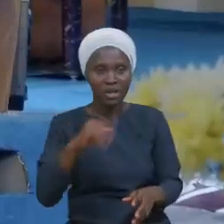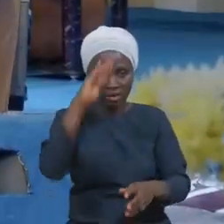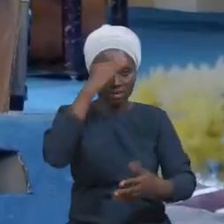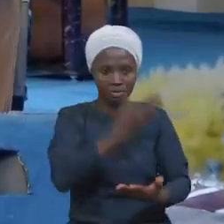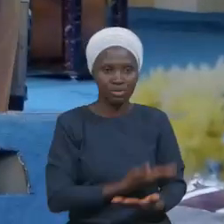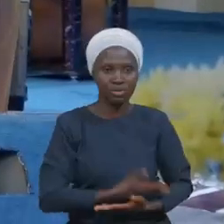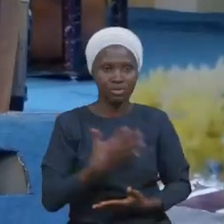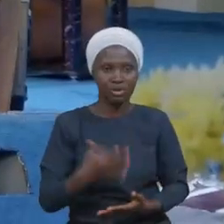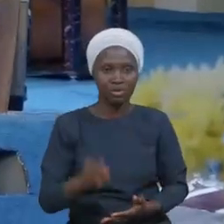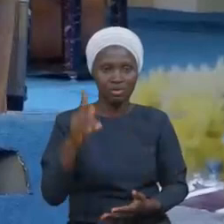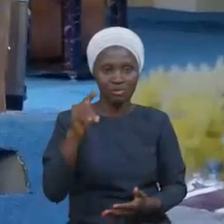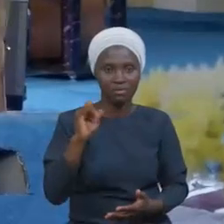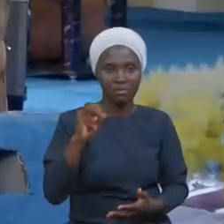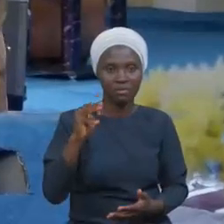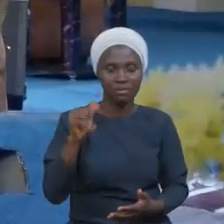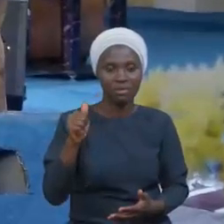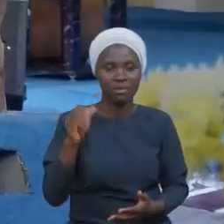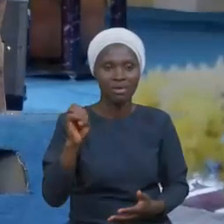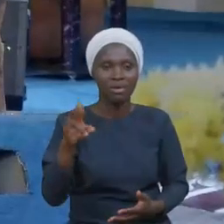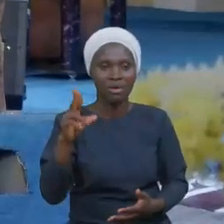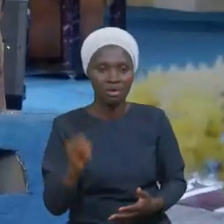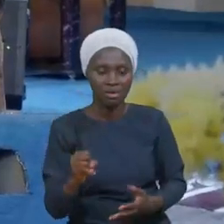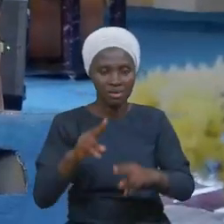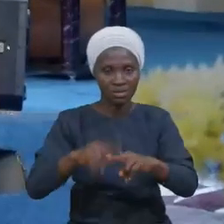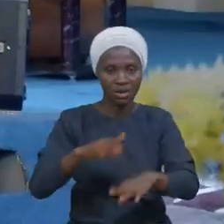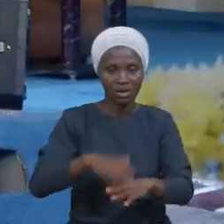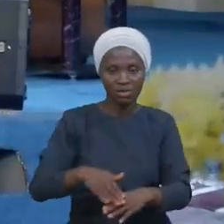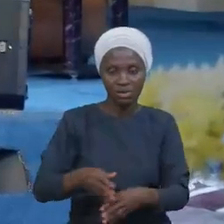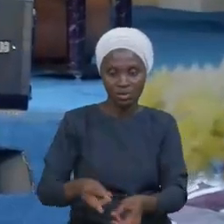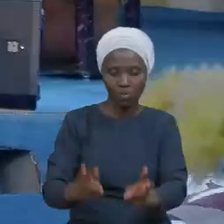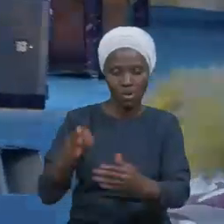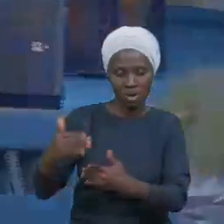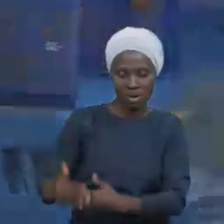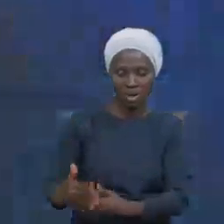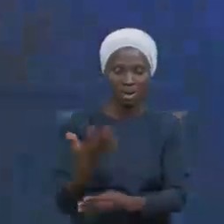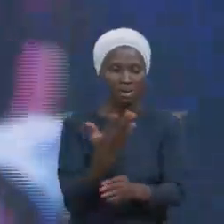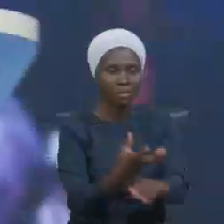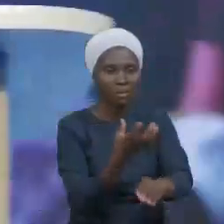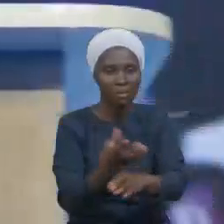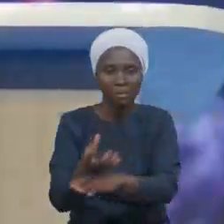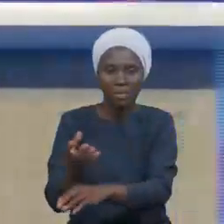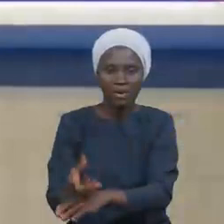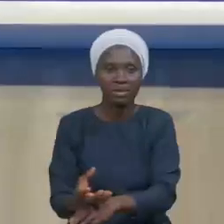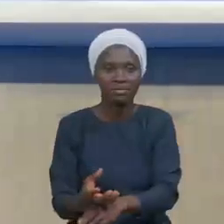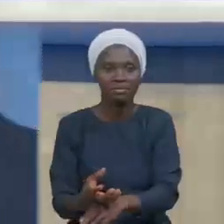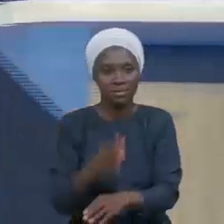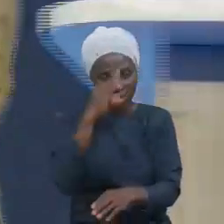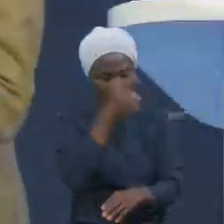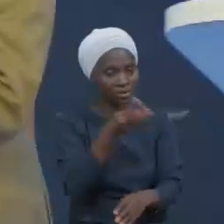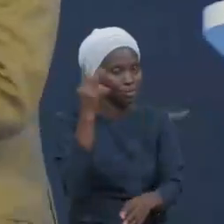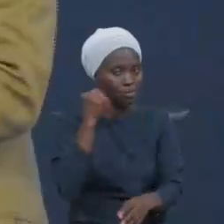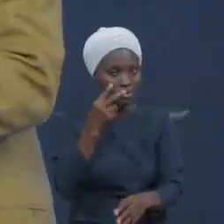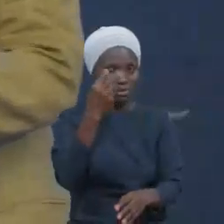sat by the wayside begging, blind. He was blind physically. He